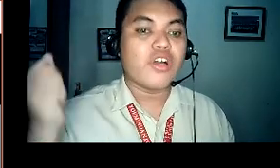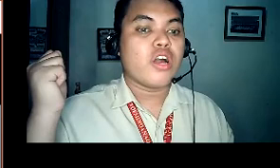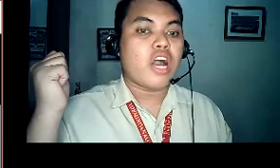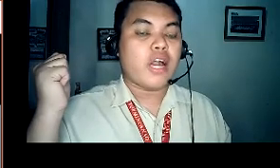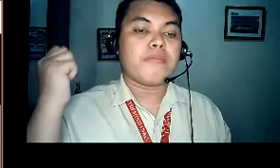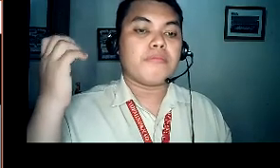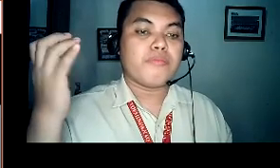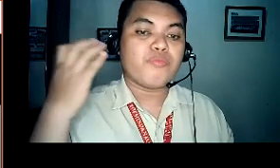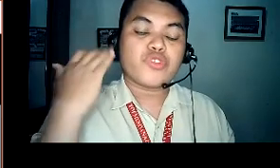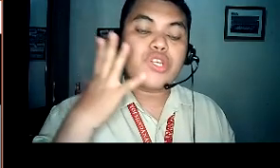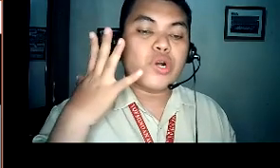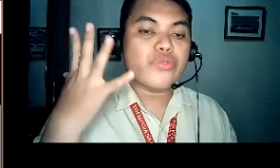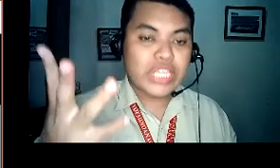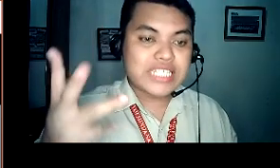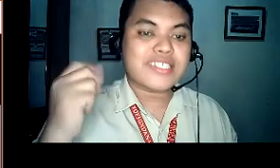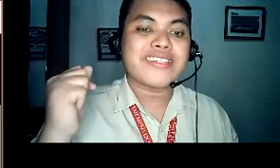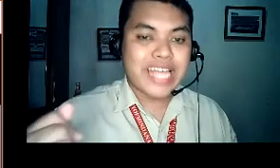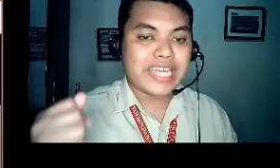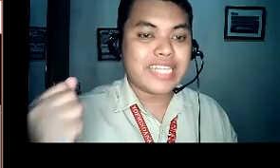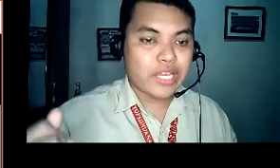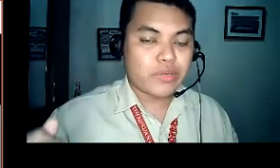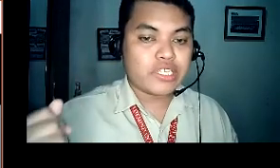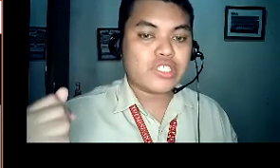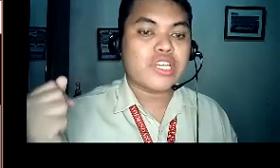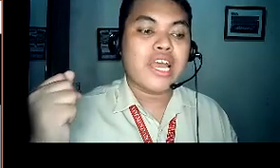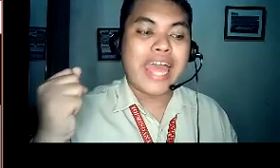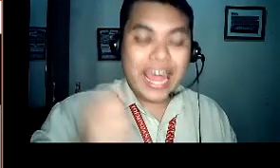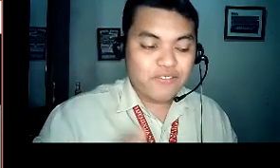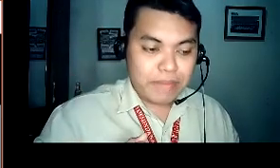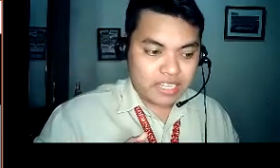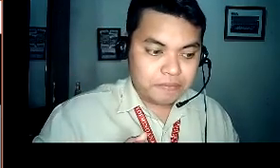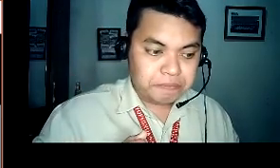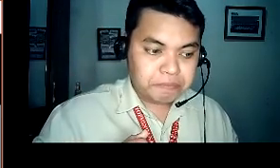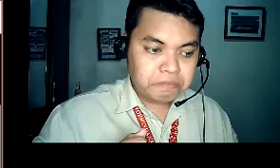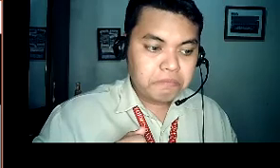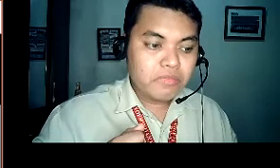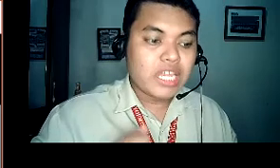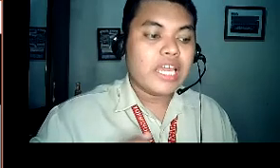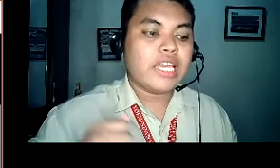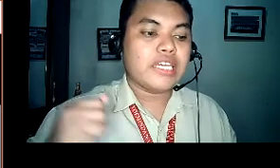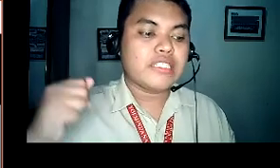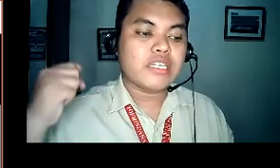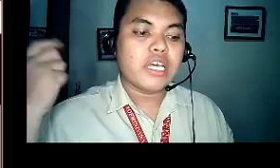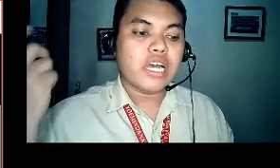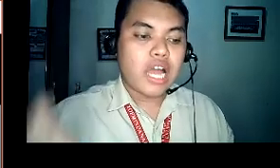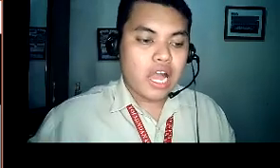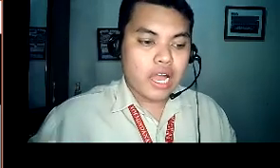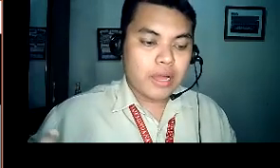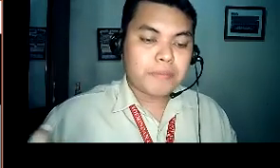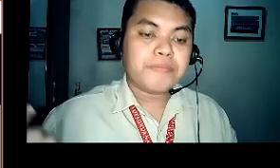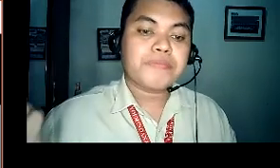important to know this sign language alphabet. And